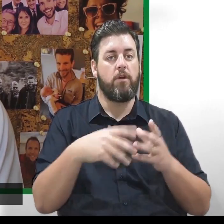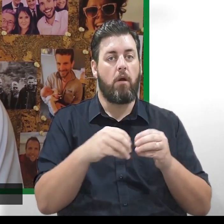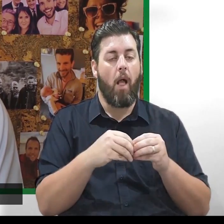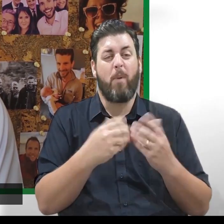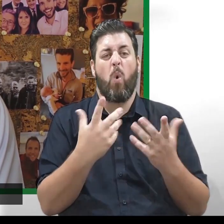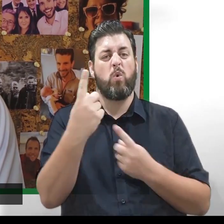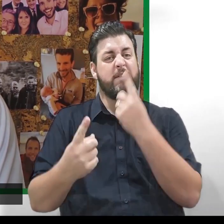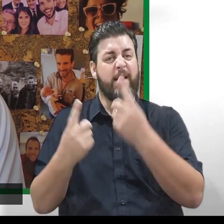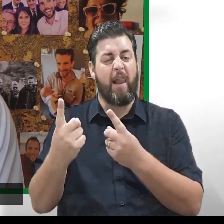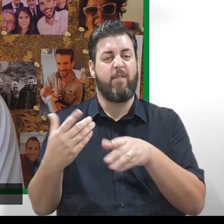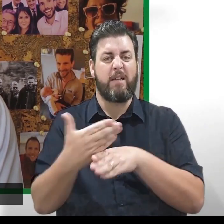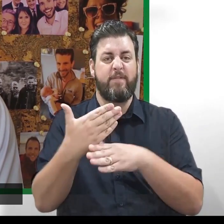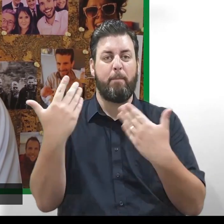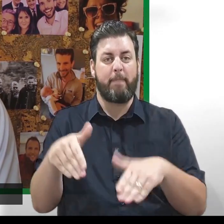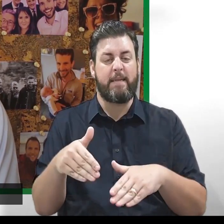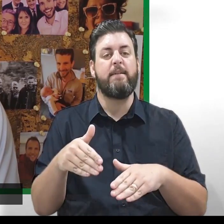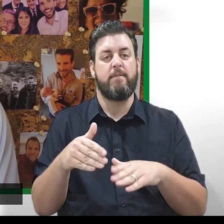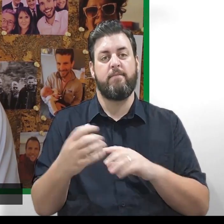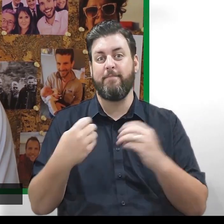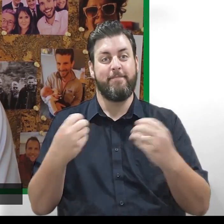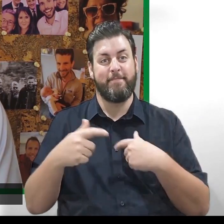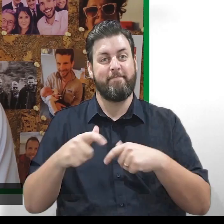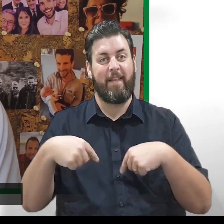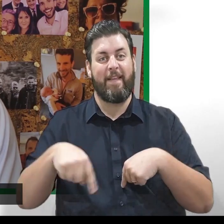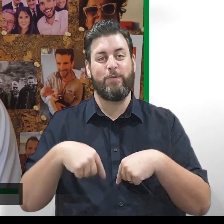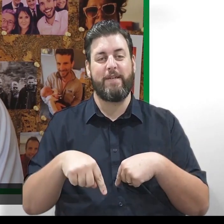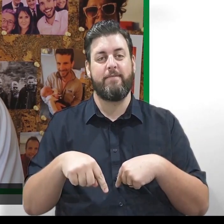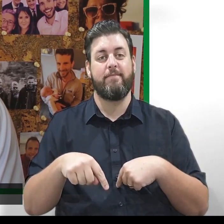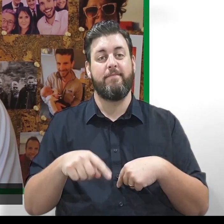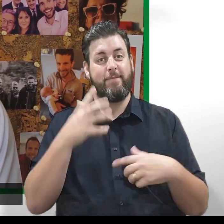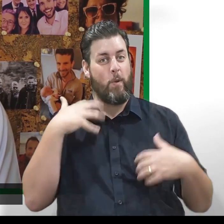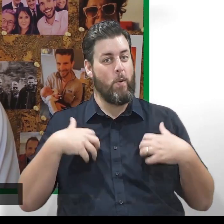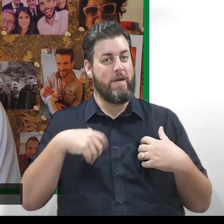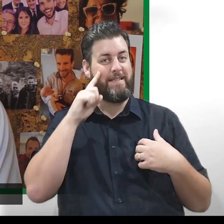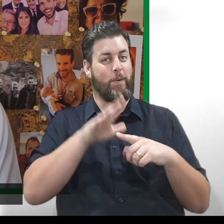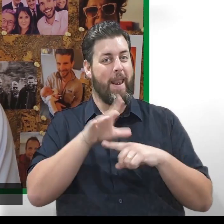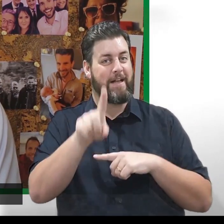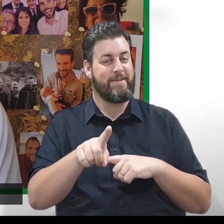right the way over your half term last week. We are looking forward to seeing you next